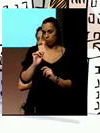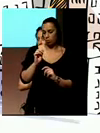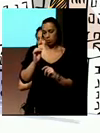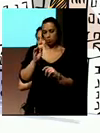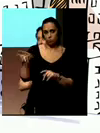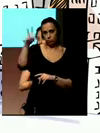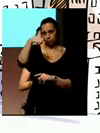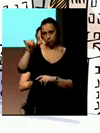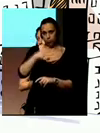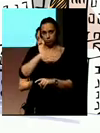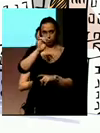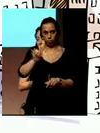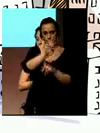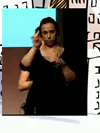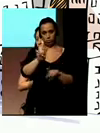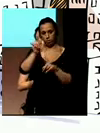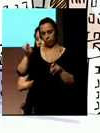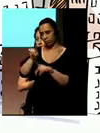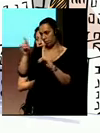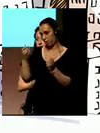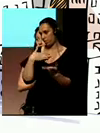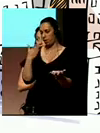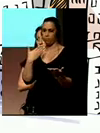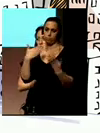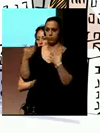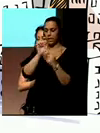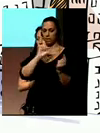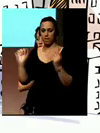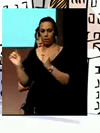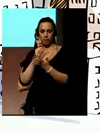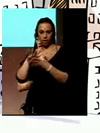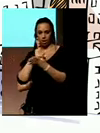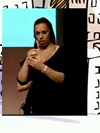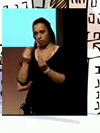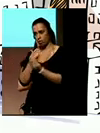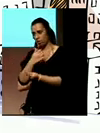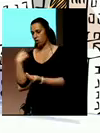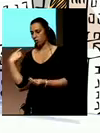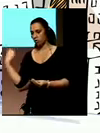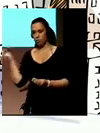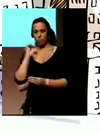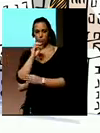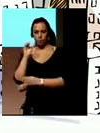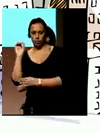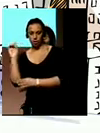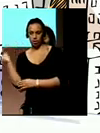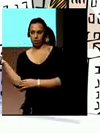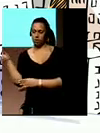few minutes for a short session of questions and answers.